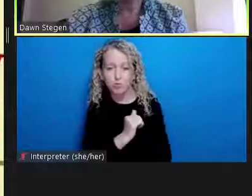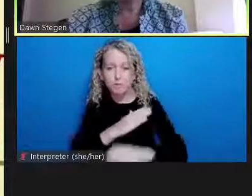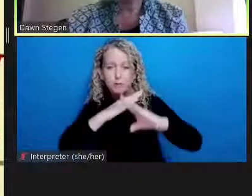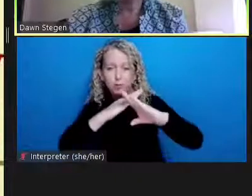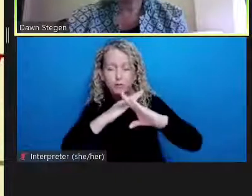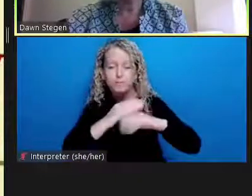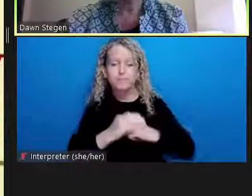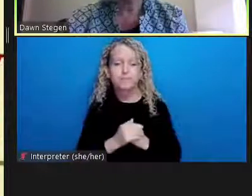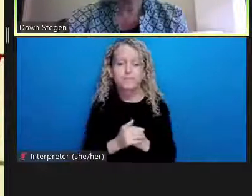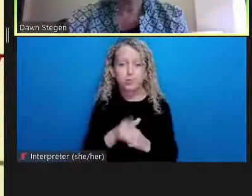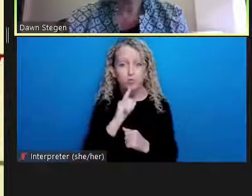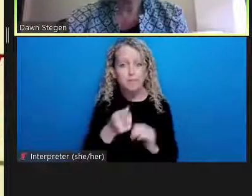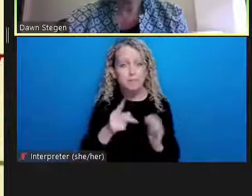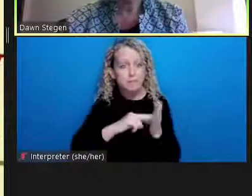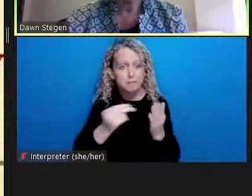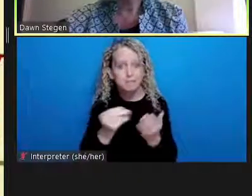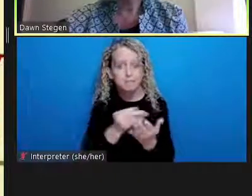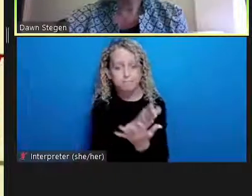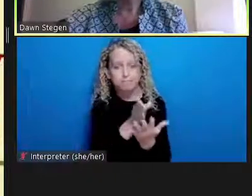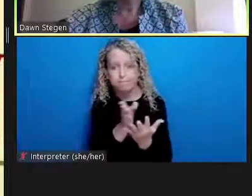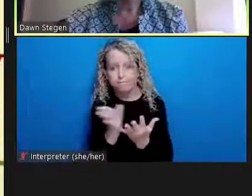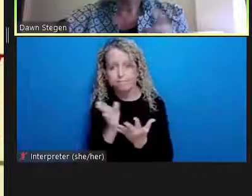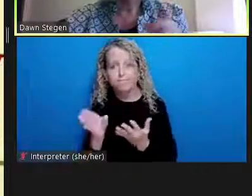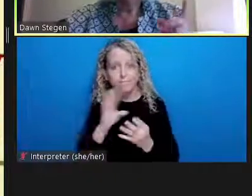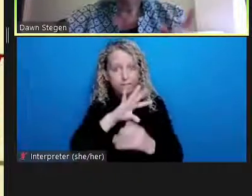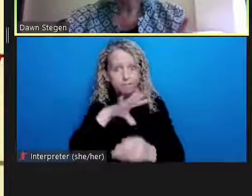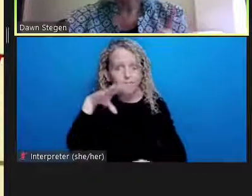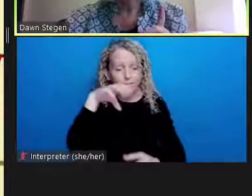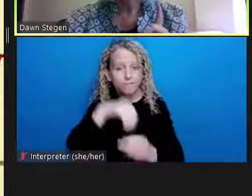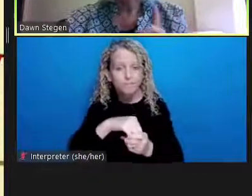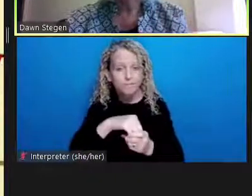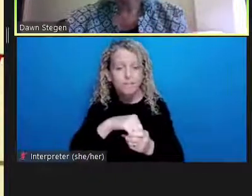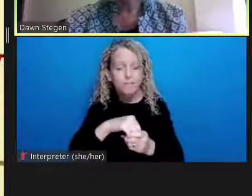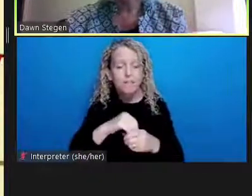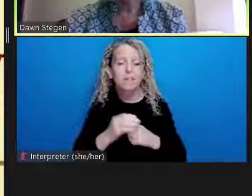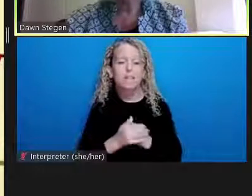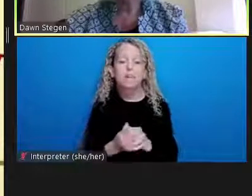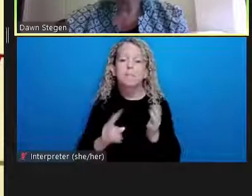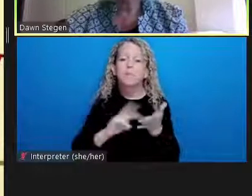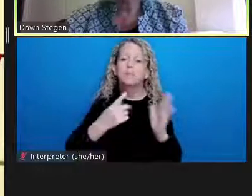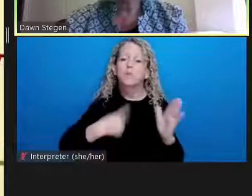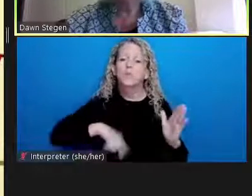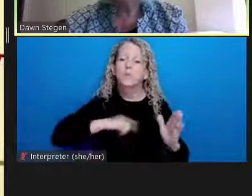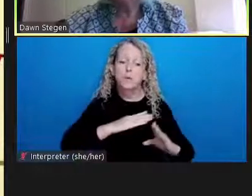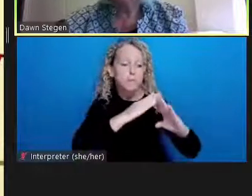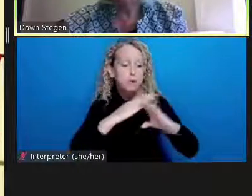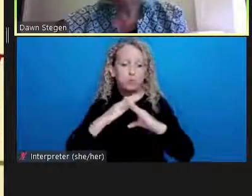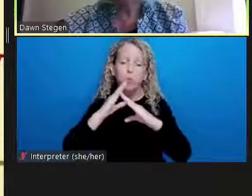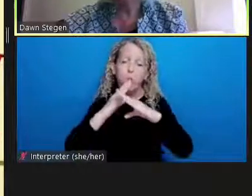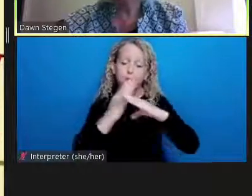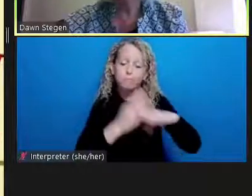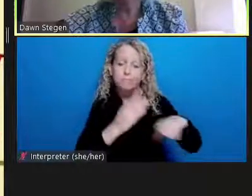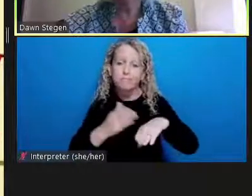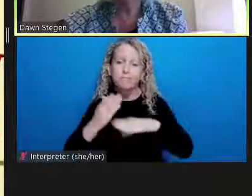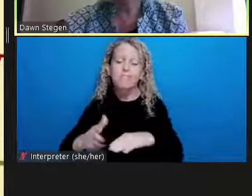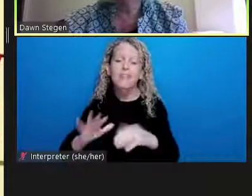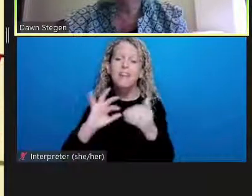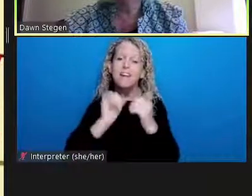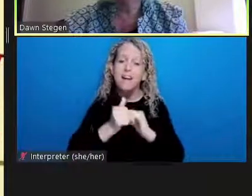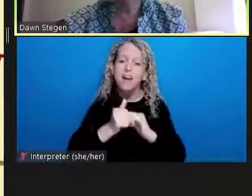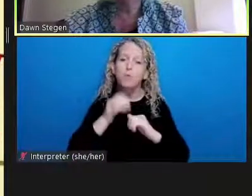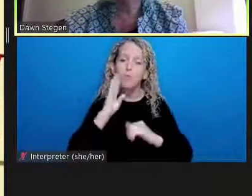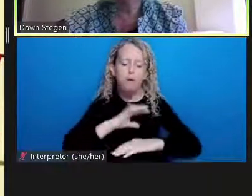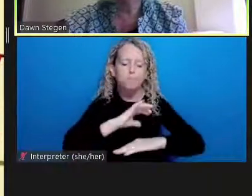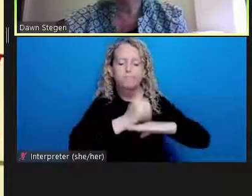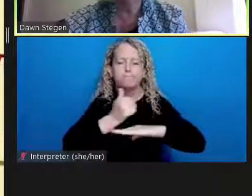is a multi-pronged approach, is that we will prevent and remove barriers through the development and implementation of standards